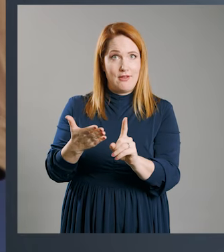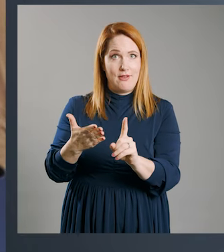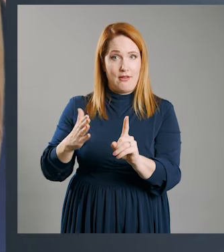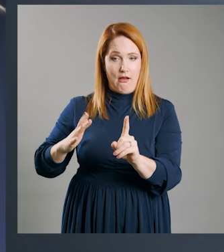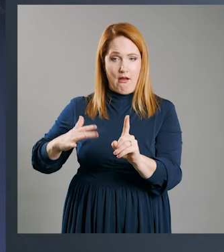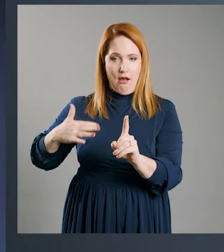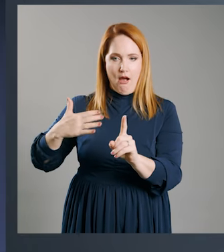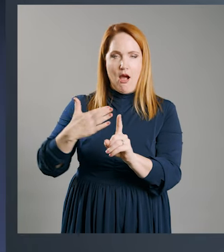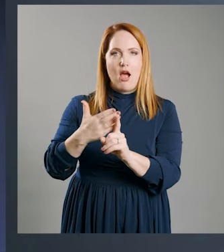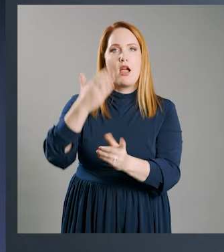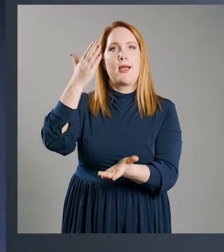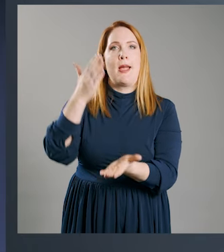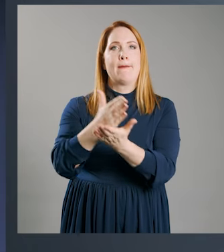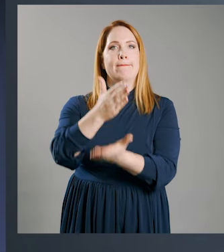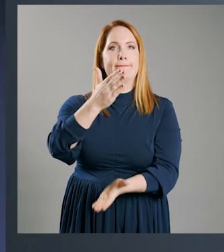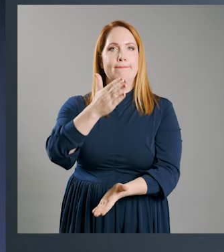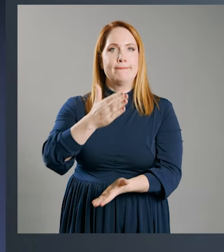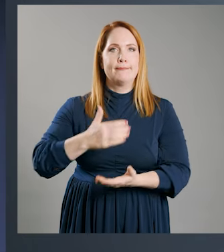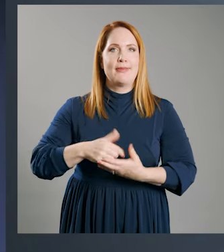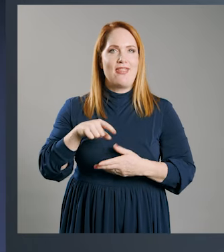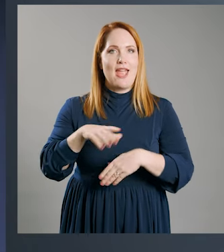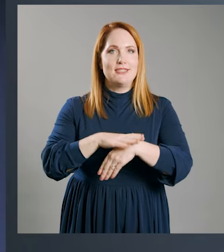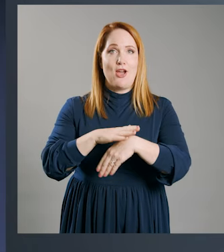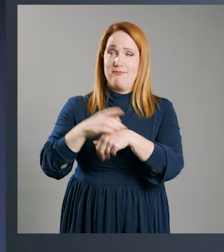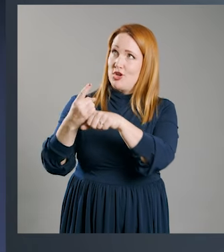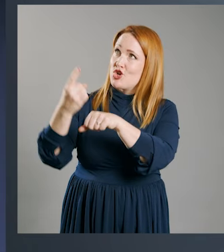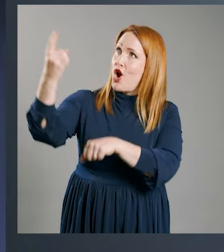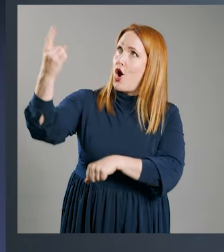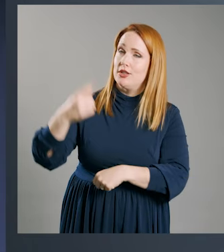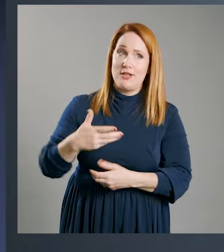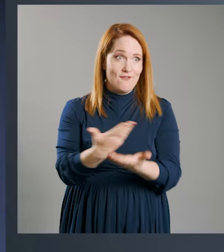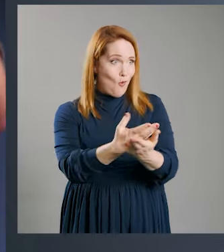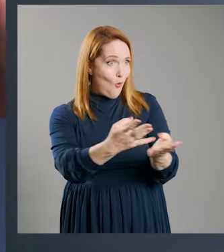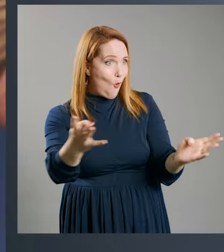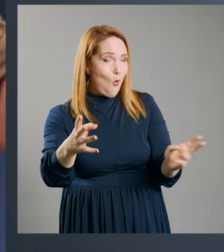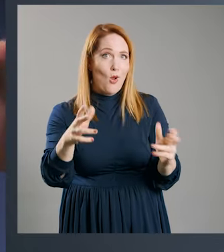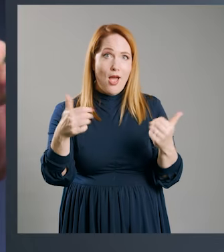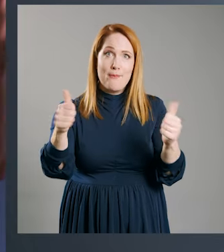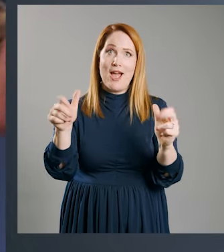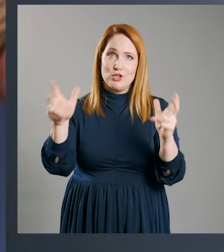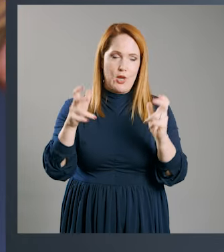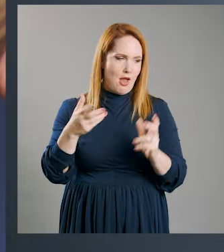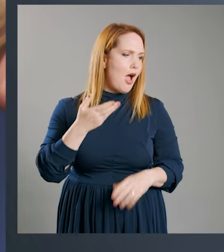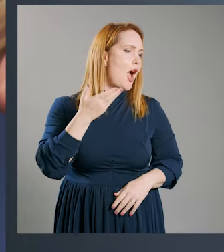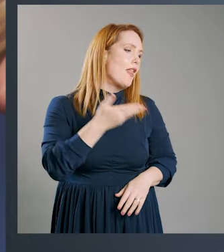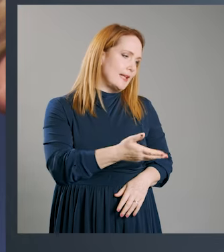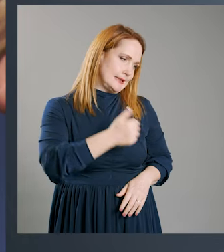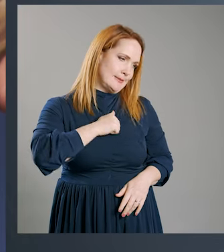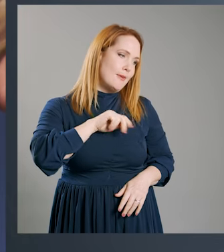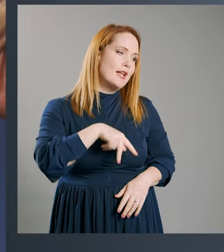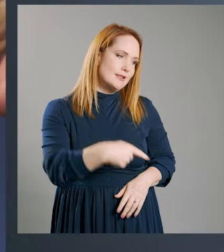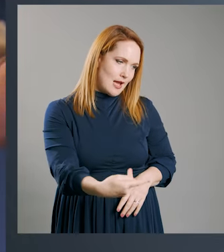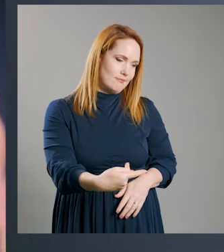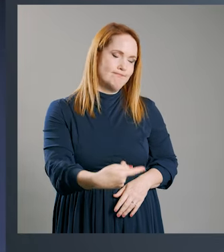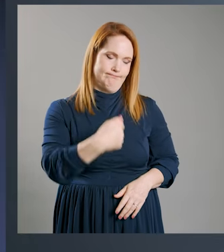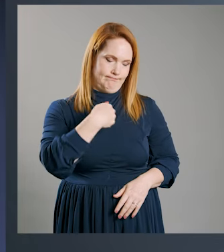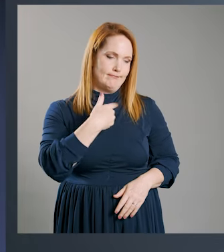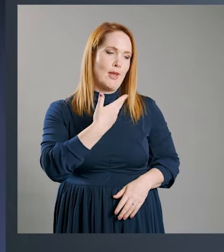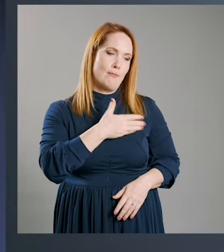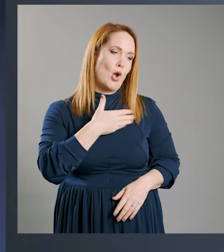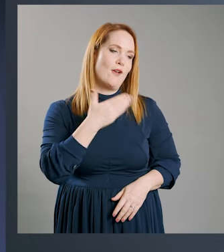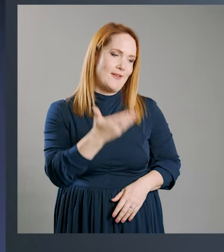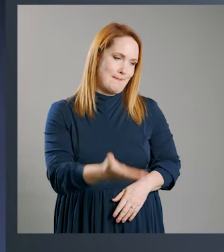up was confirmed and affirmed by God for everyone else to hear. This is my son, and I'm really